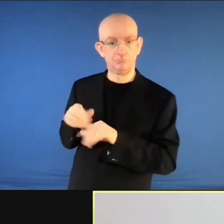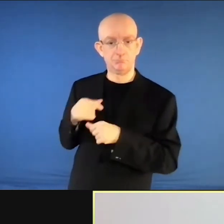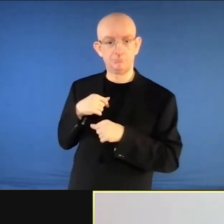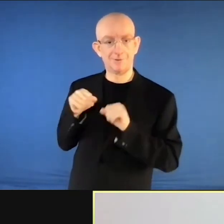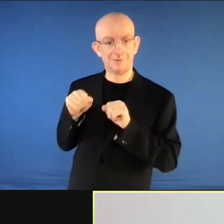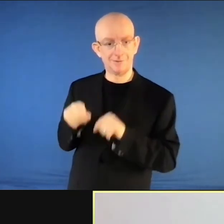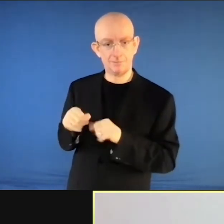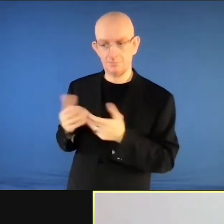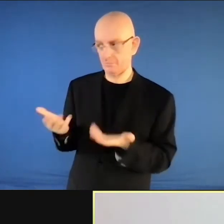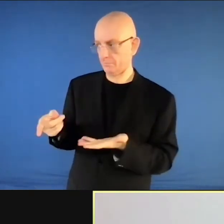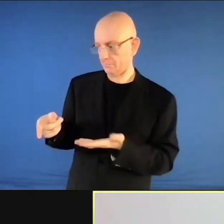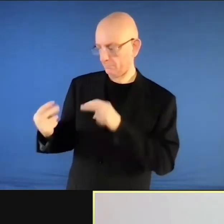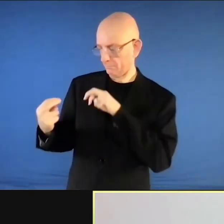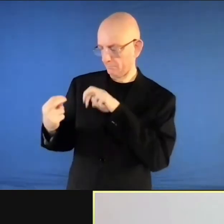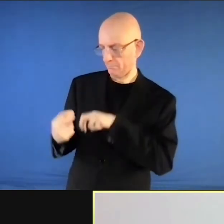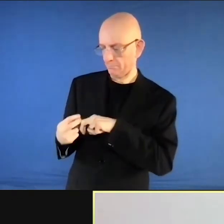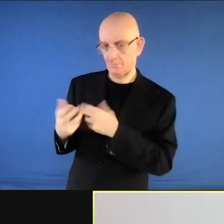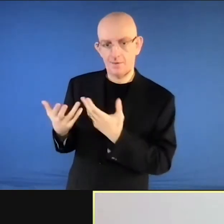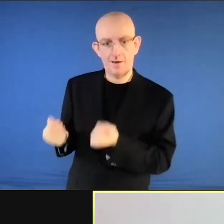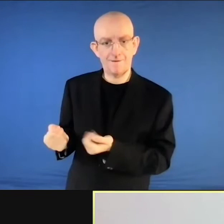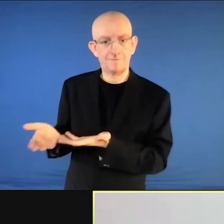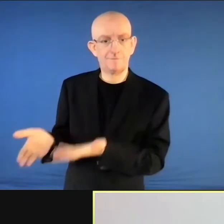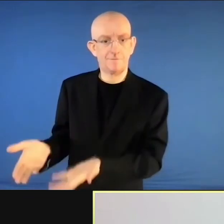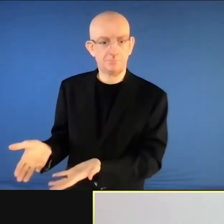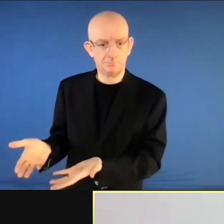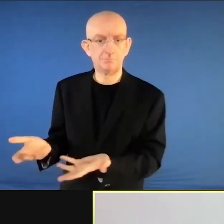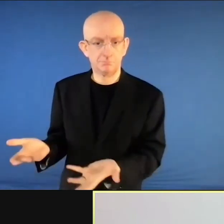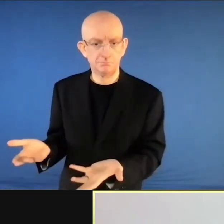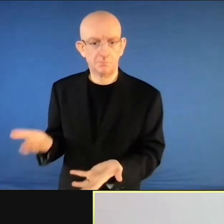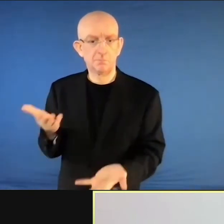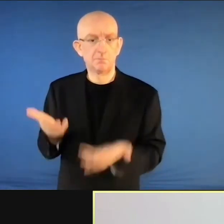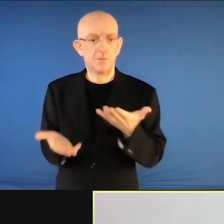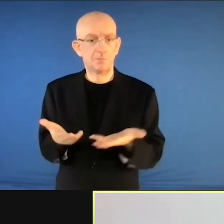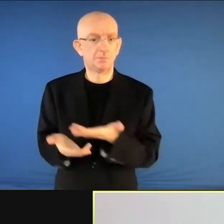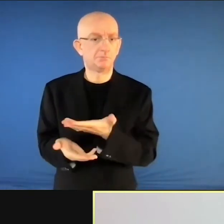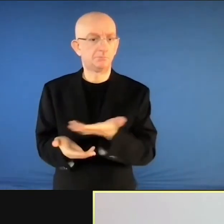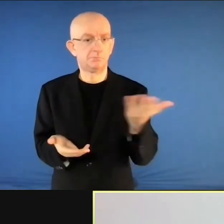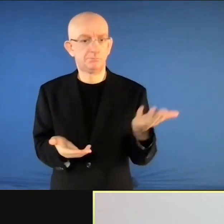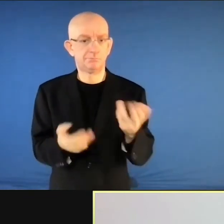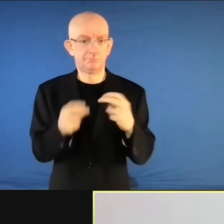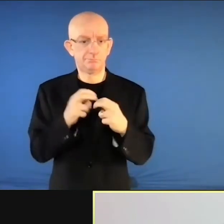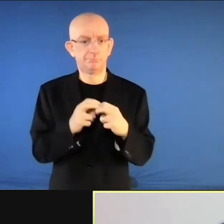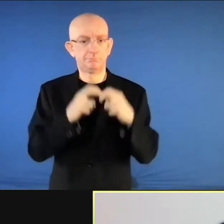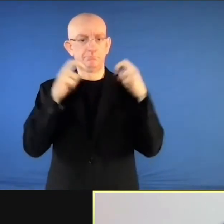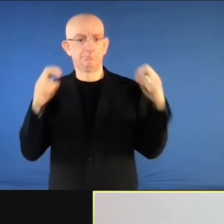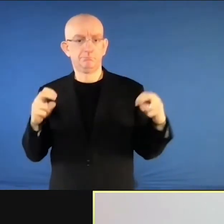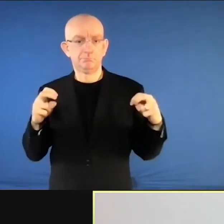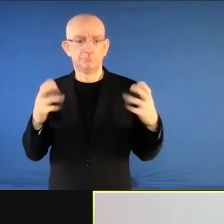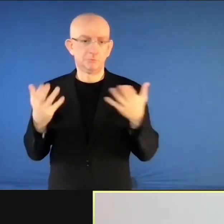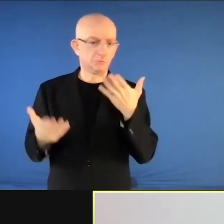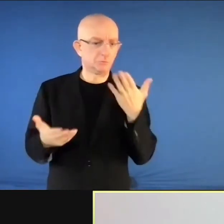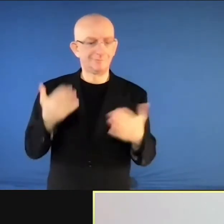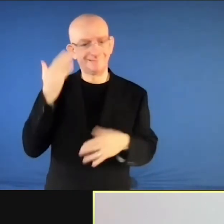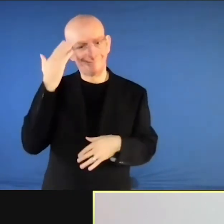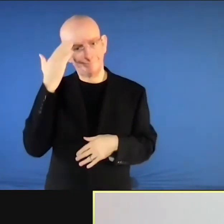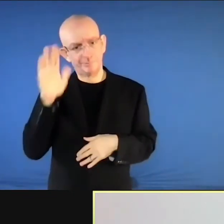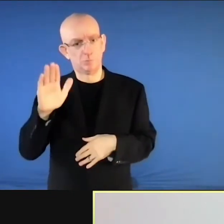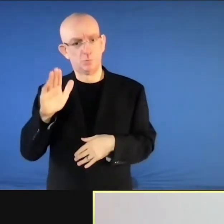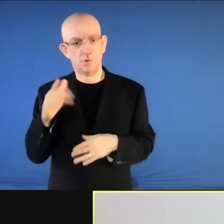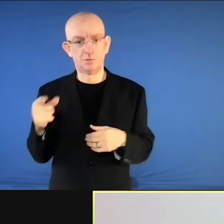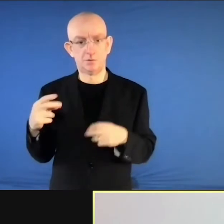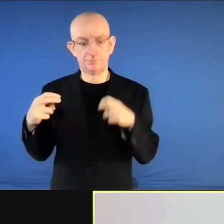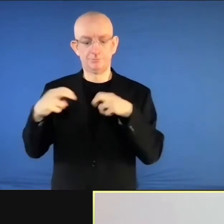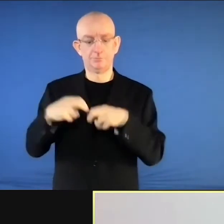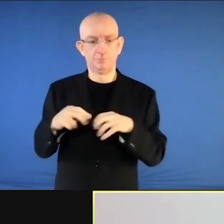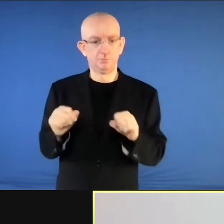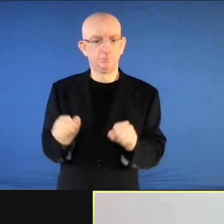people outside Dadaab, maybe, if you are outside Dadaab, you cannot come direct to the refugee population. That can be seen different